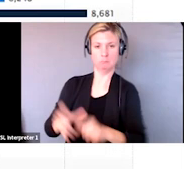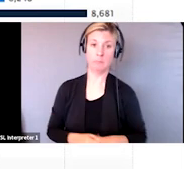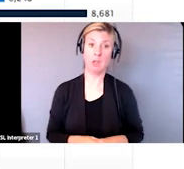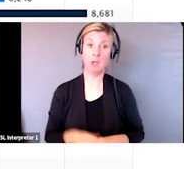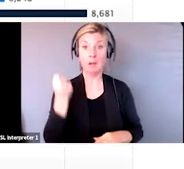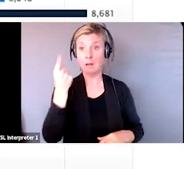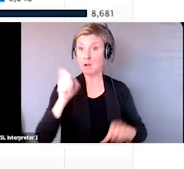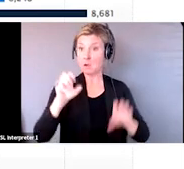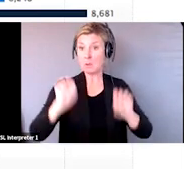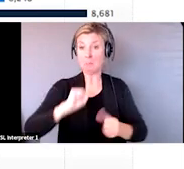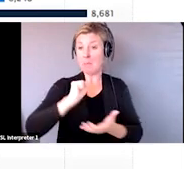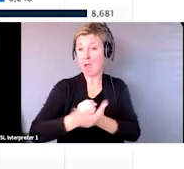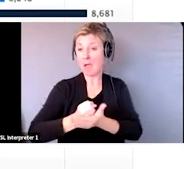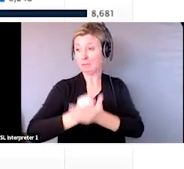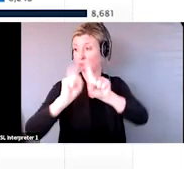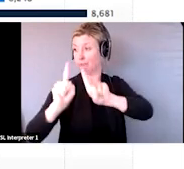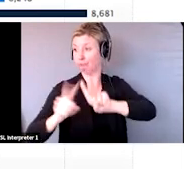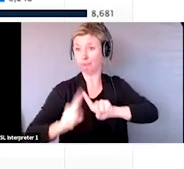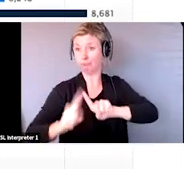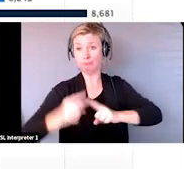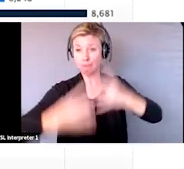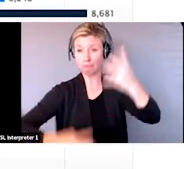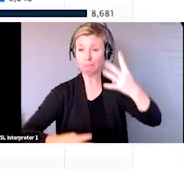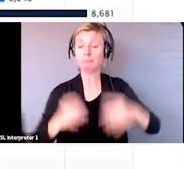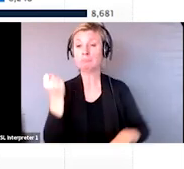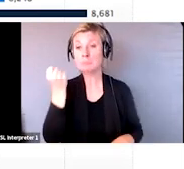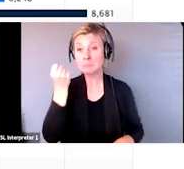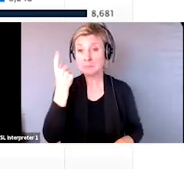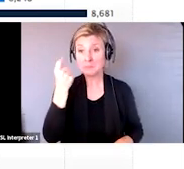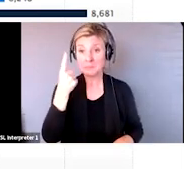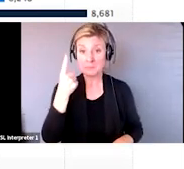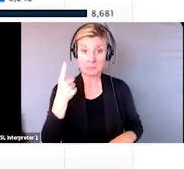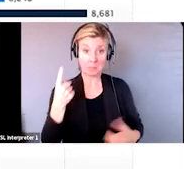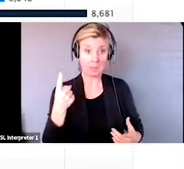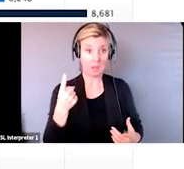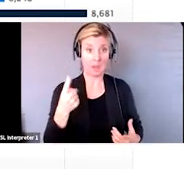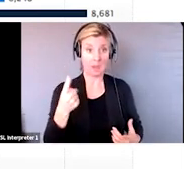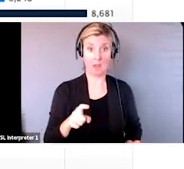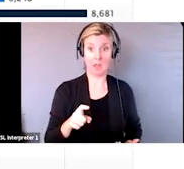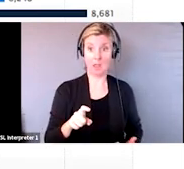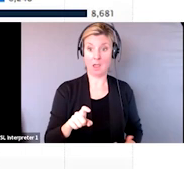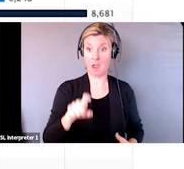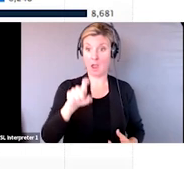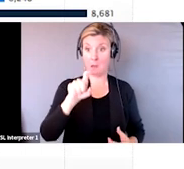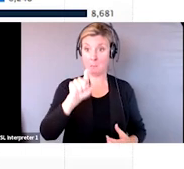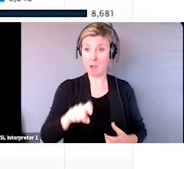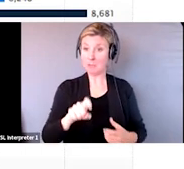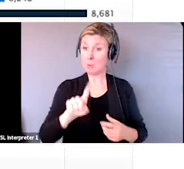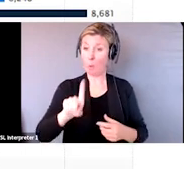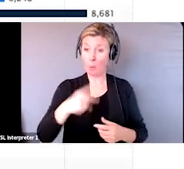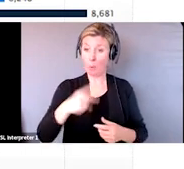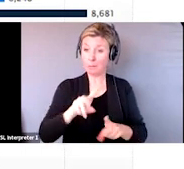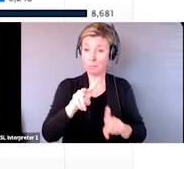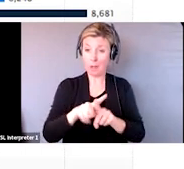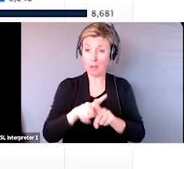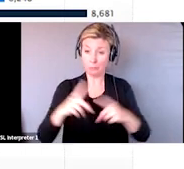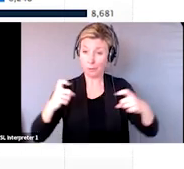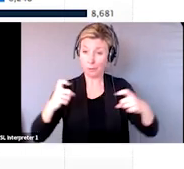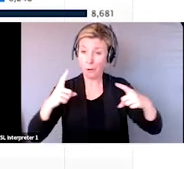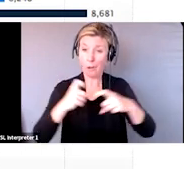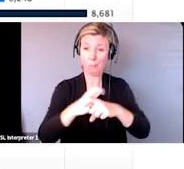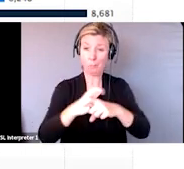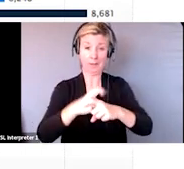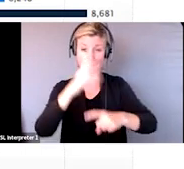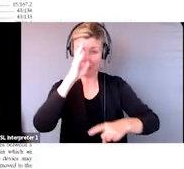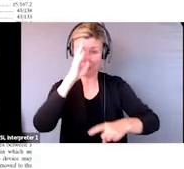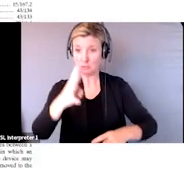things. However, don't be fooled into thinking that a patent has to be for something very complex. It can be a very simple invention.